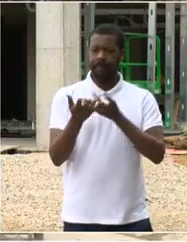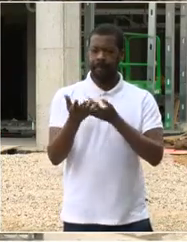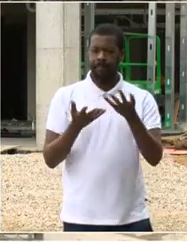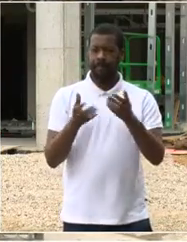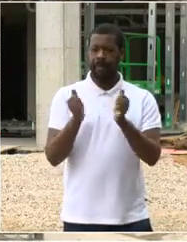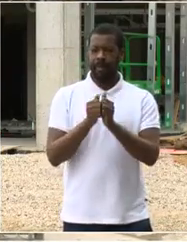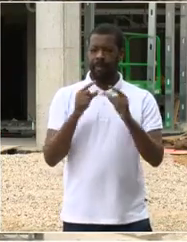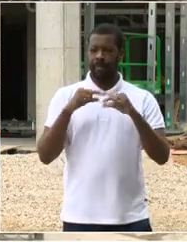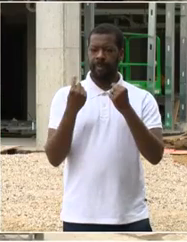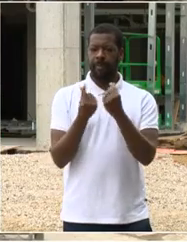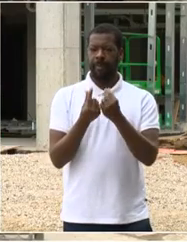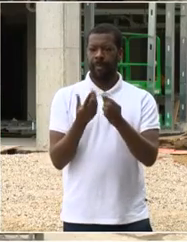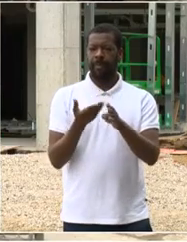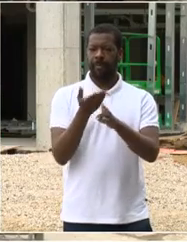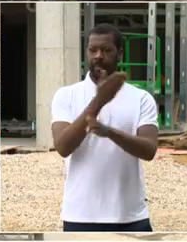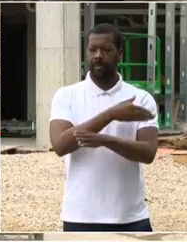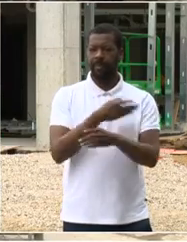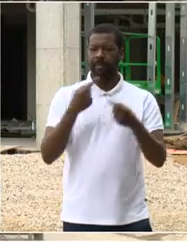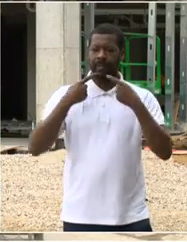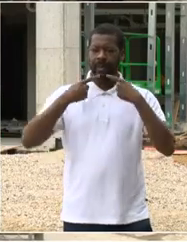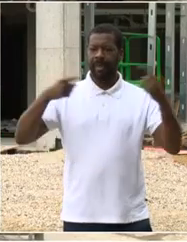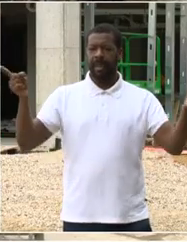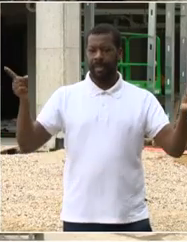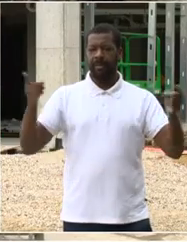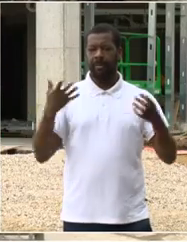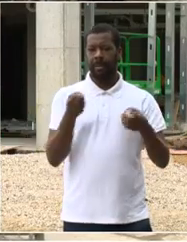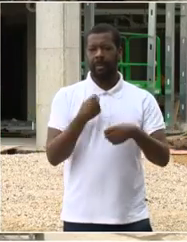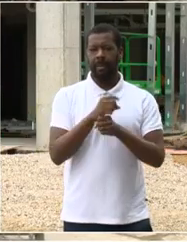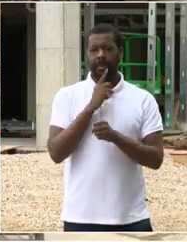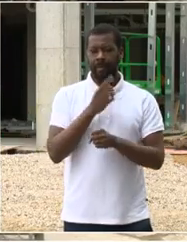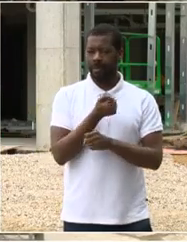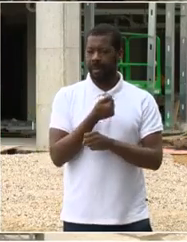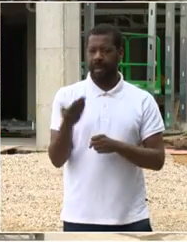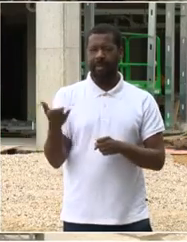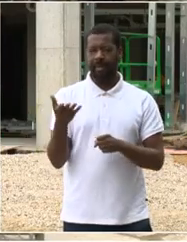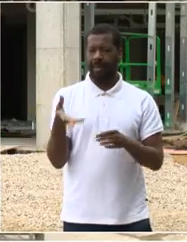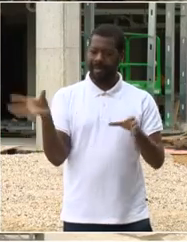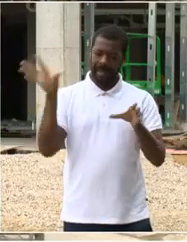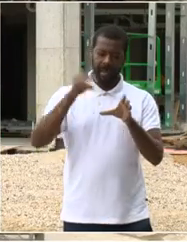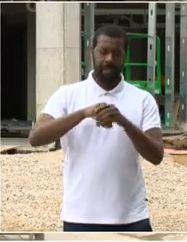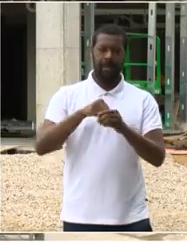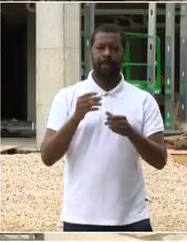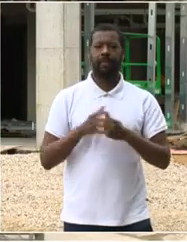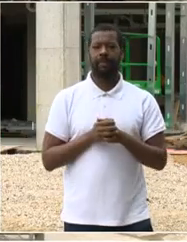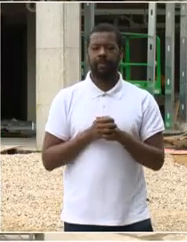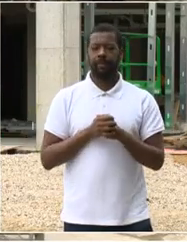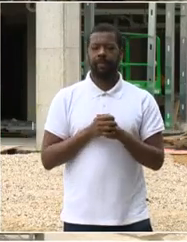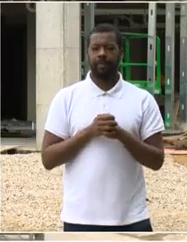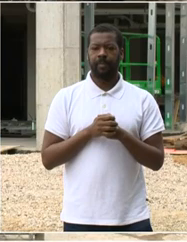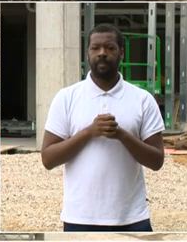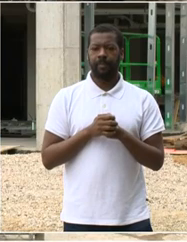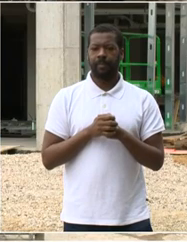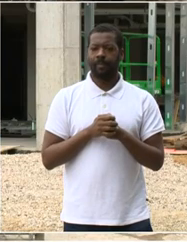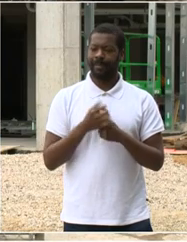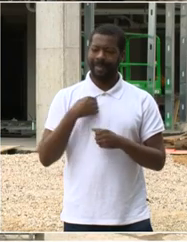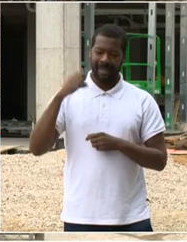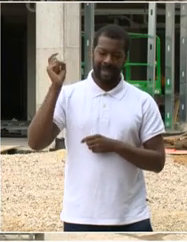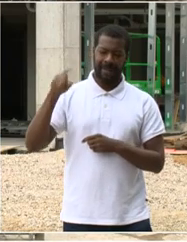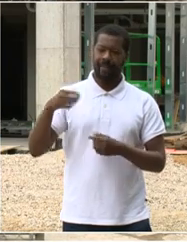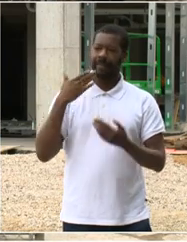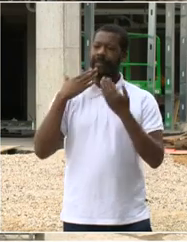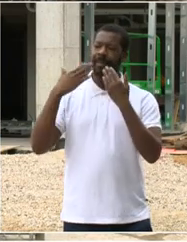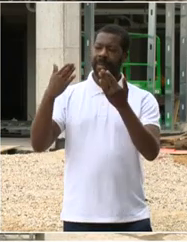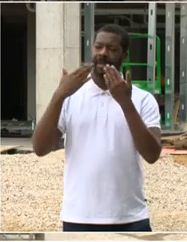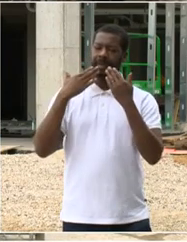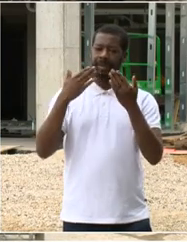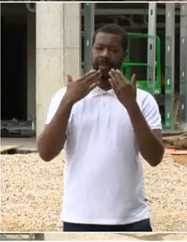the RFP to make sure that everything the community wanted was included. And I have got to say thank